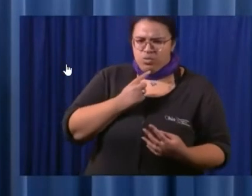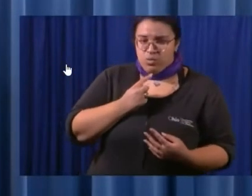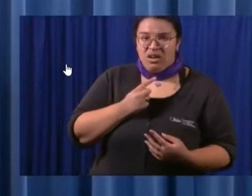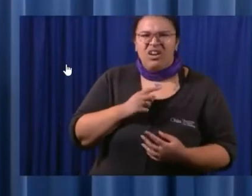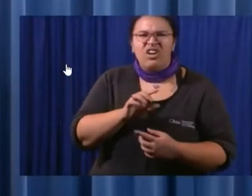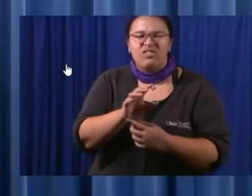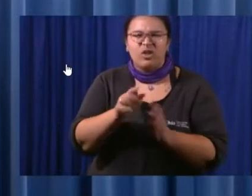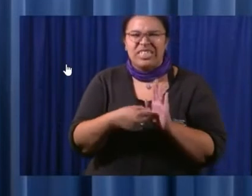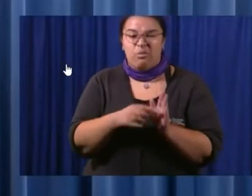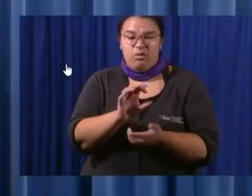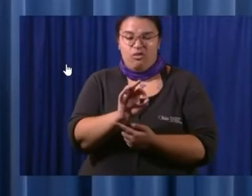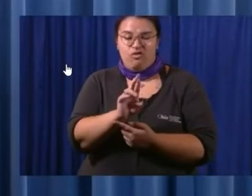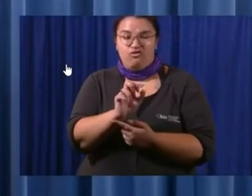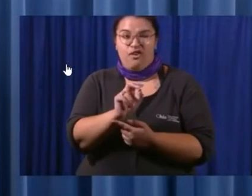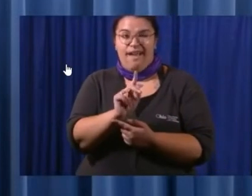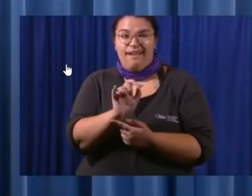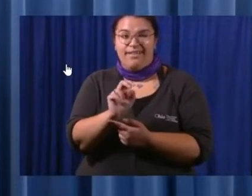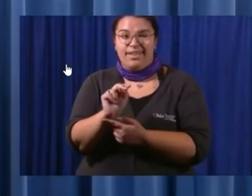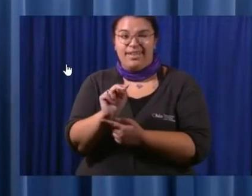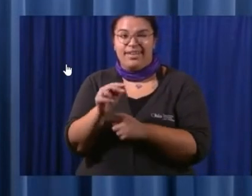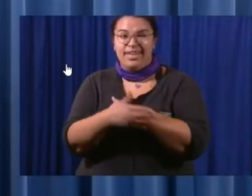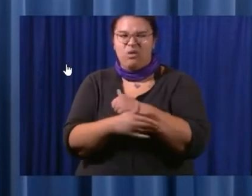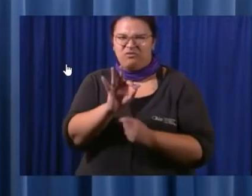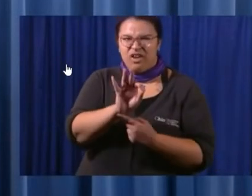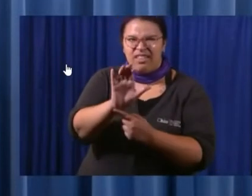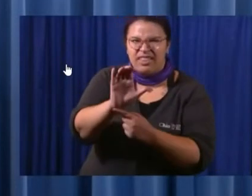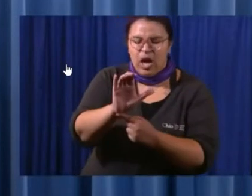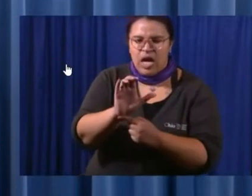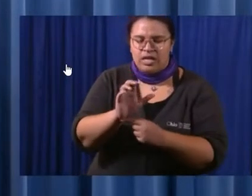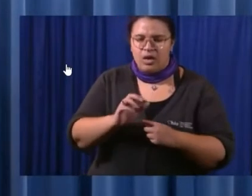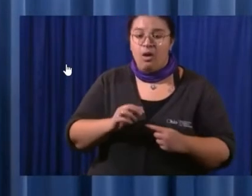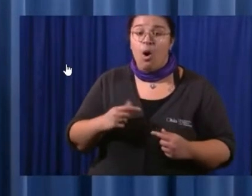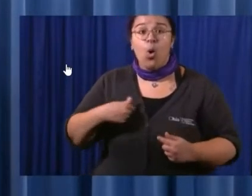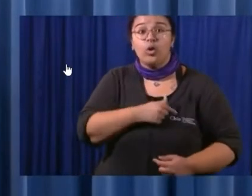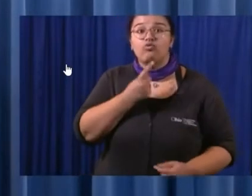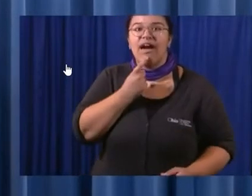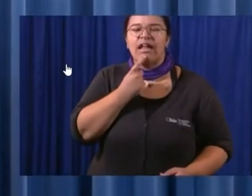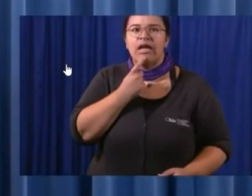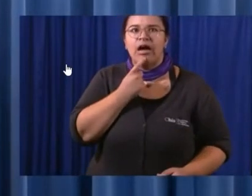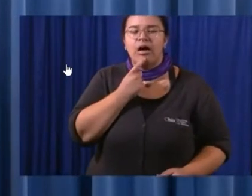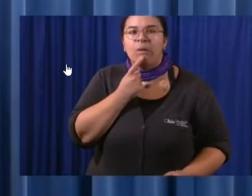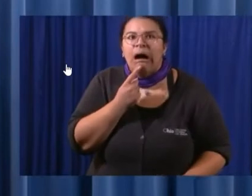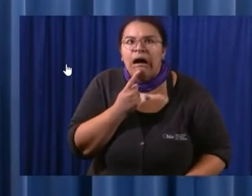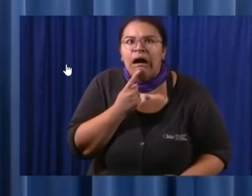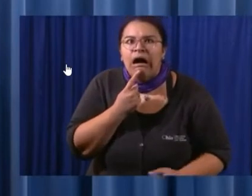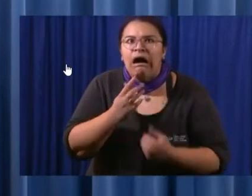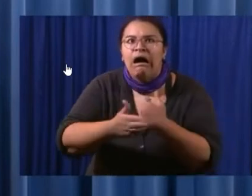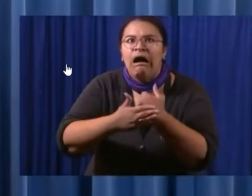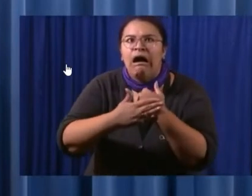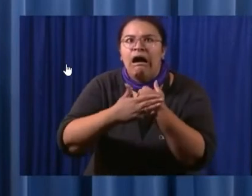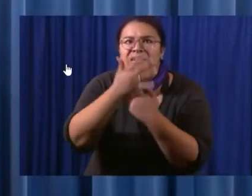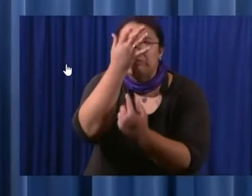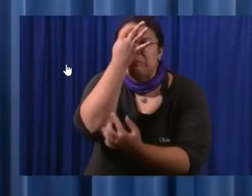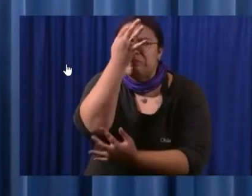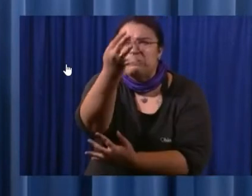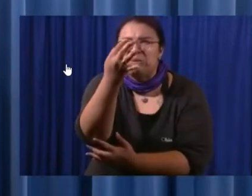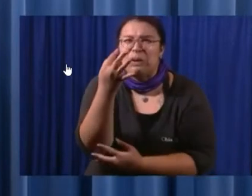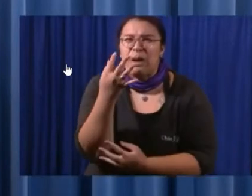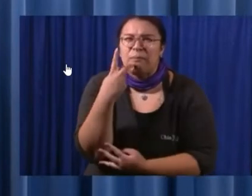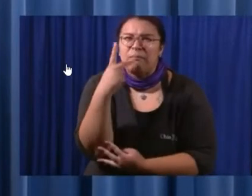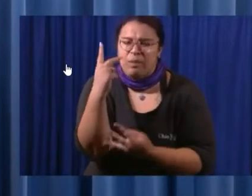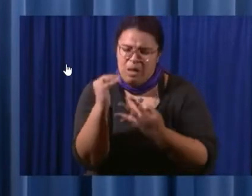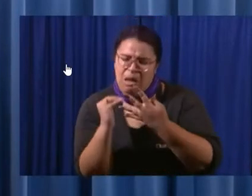That should be all of this should be a wake-up call to Ohioans. This should be a wake-up call to all of us that we're